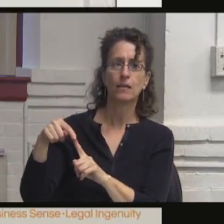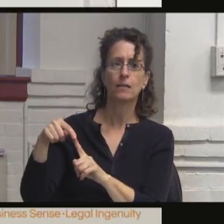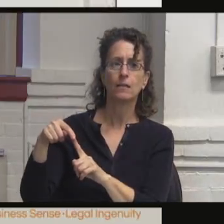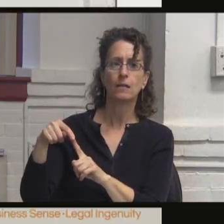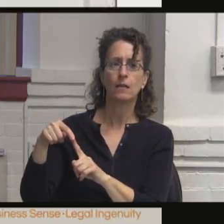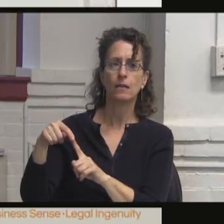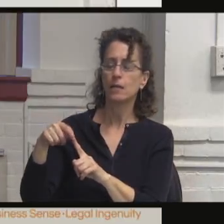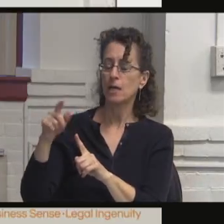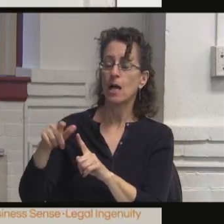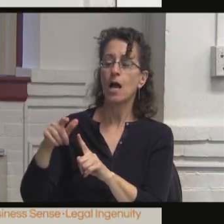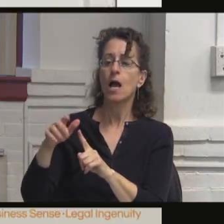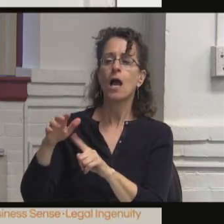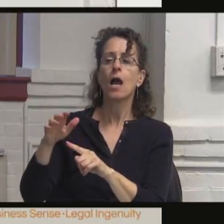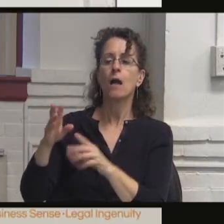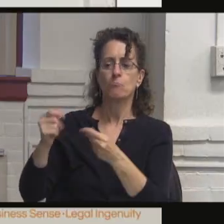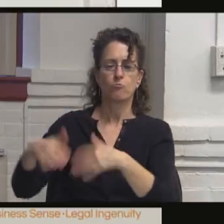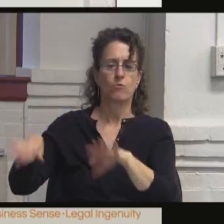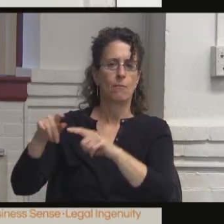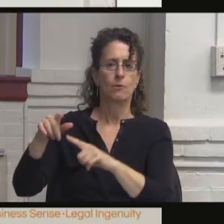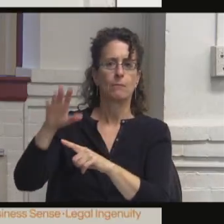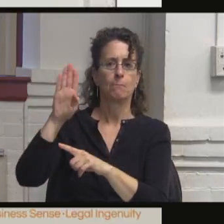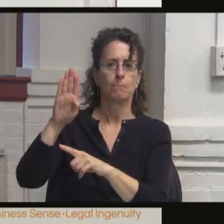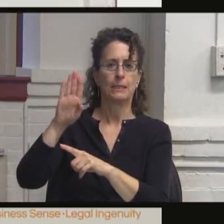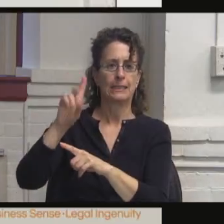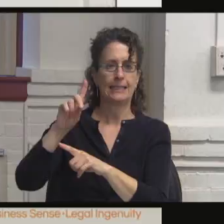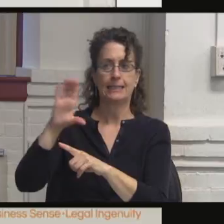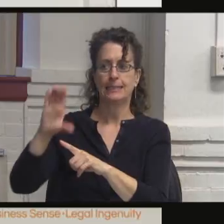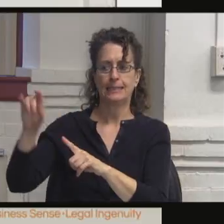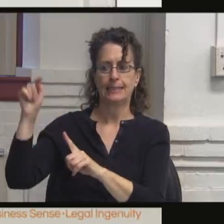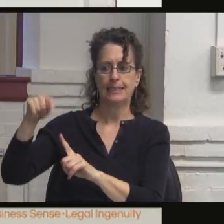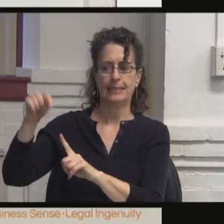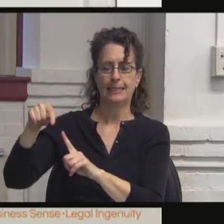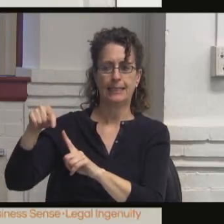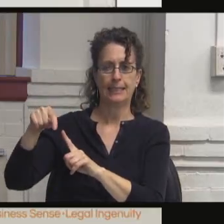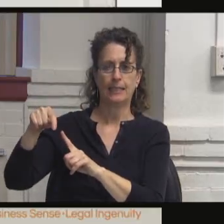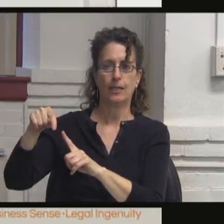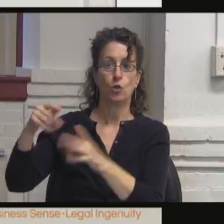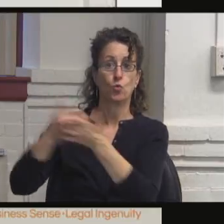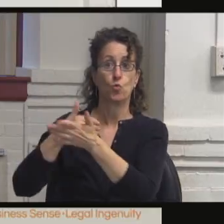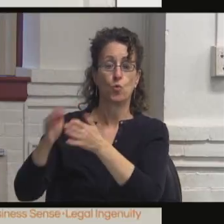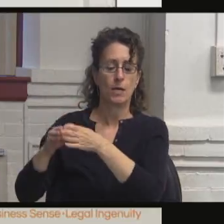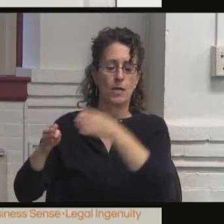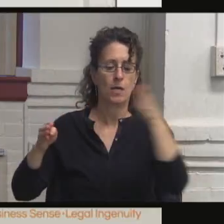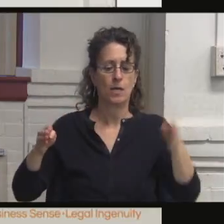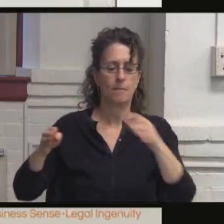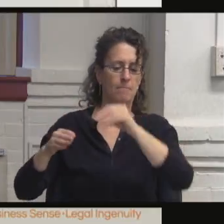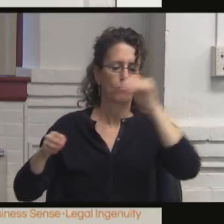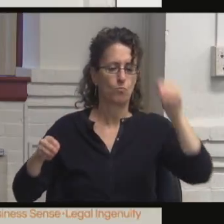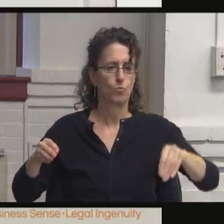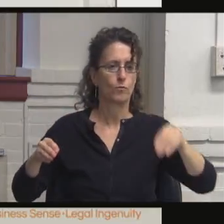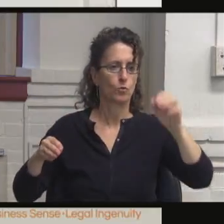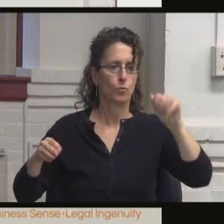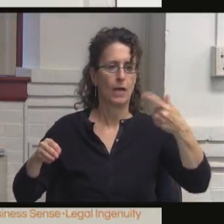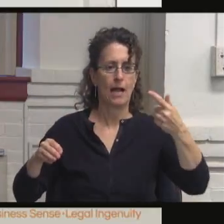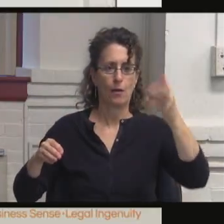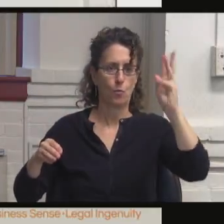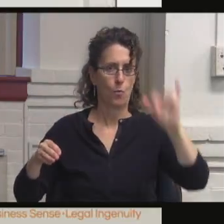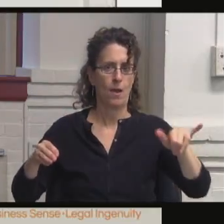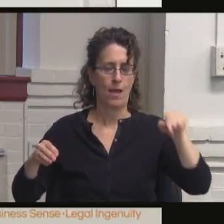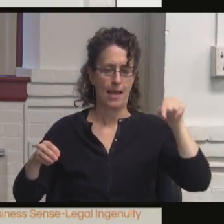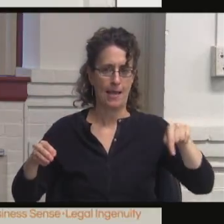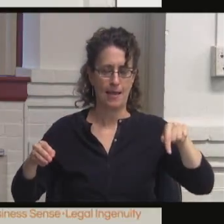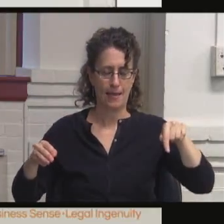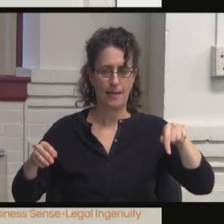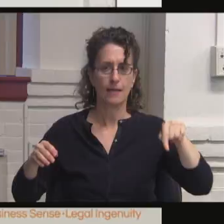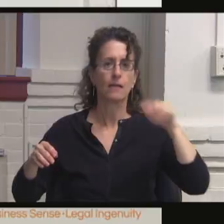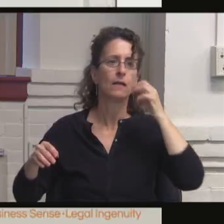Brattleboro Development Corporation. The new site has just moved over a little bit onto the land, the Agway